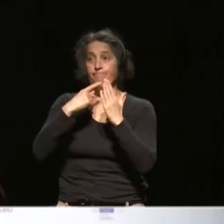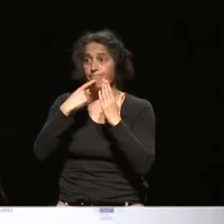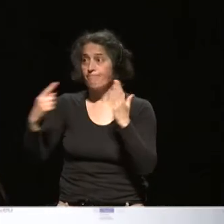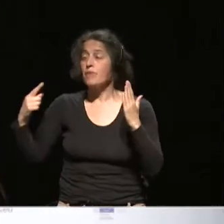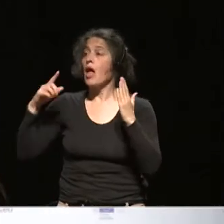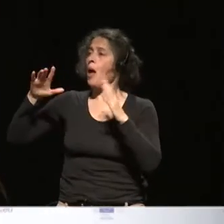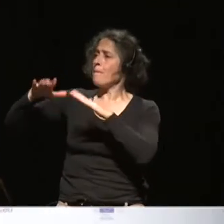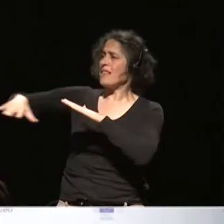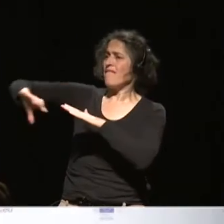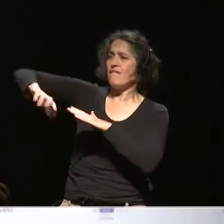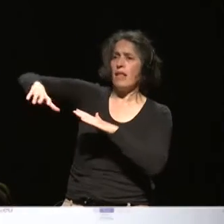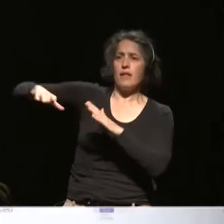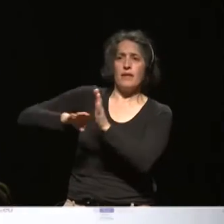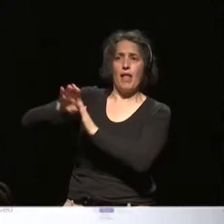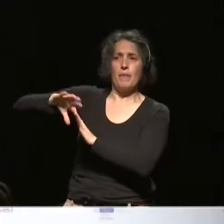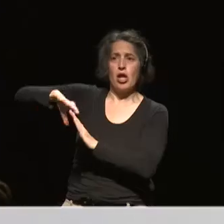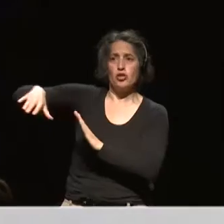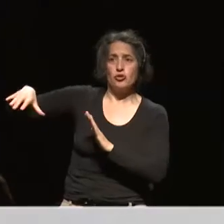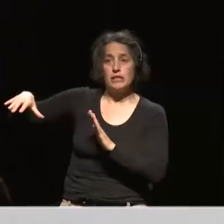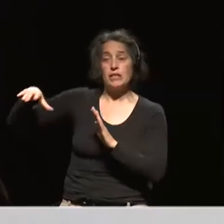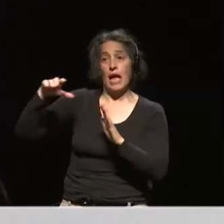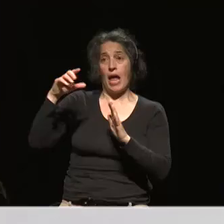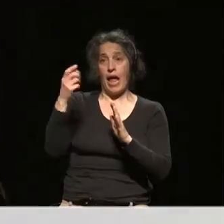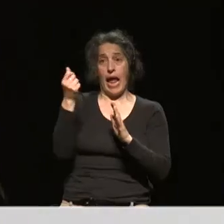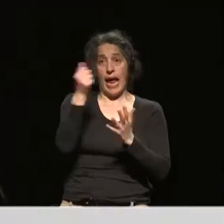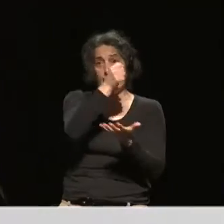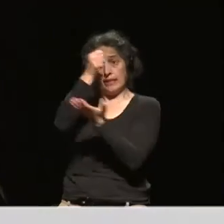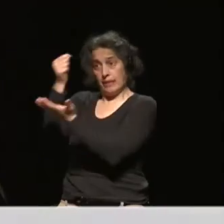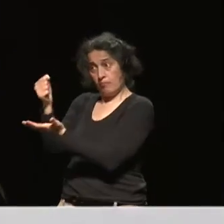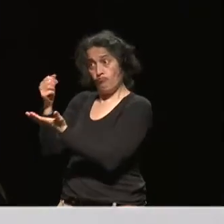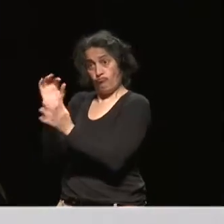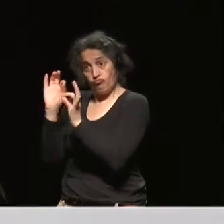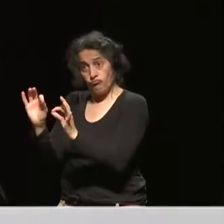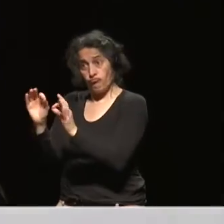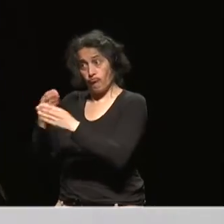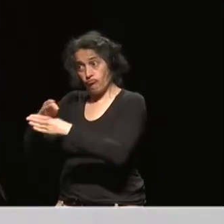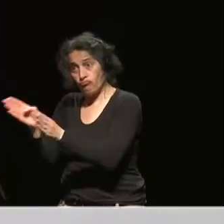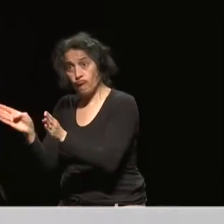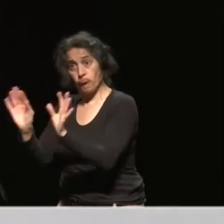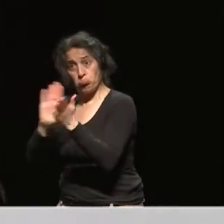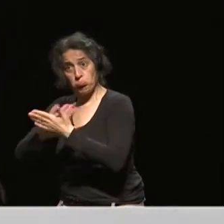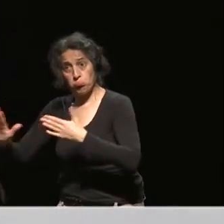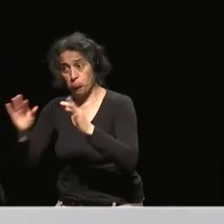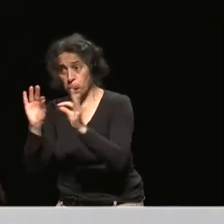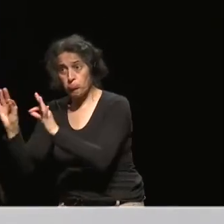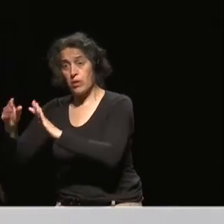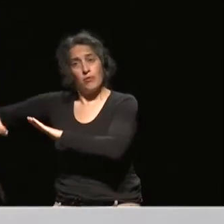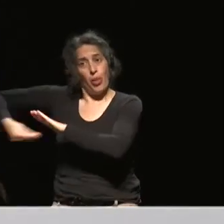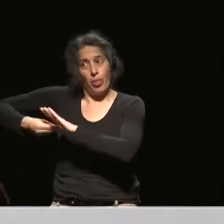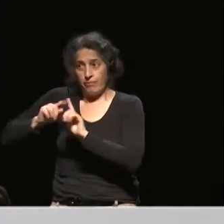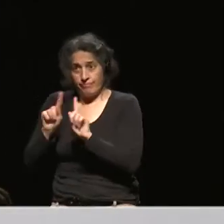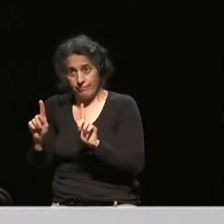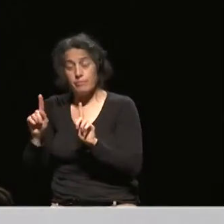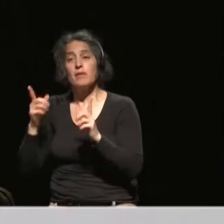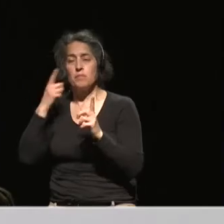how effectively is aid being spent. Is available on the website of the European Parliament with a lot of useful information.